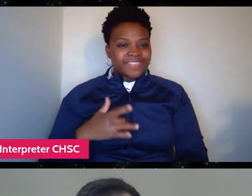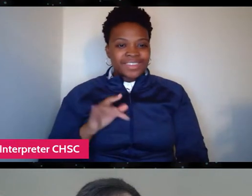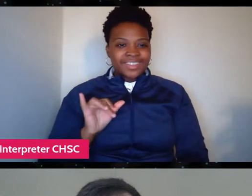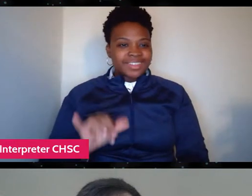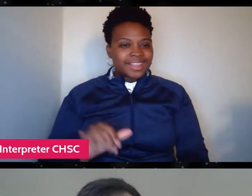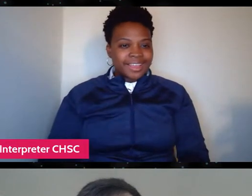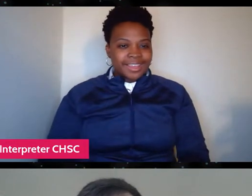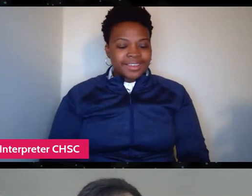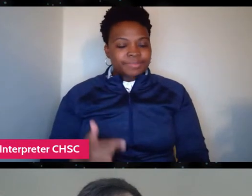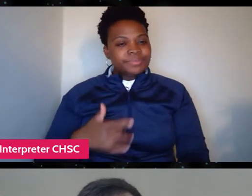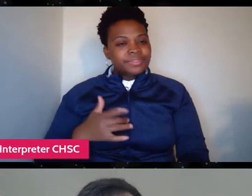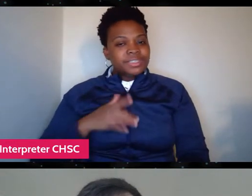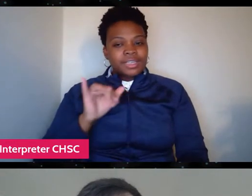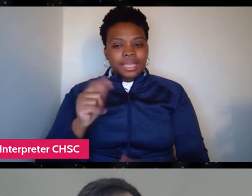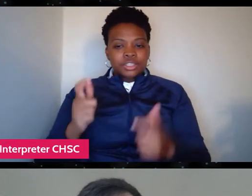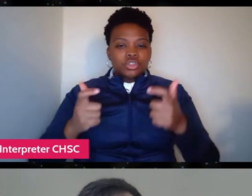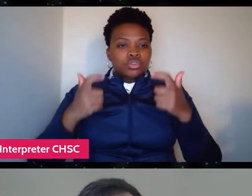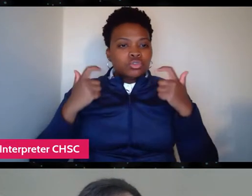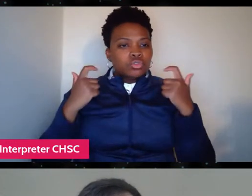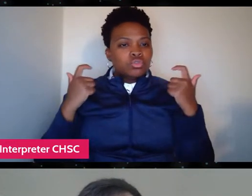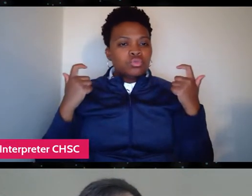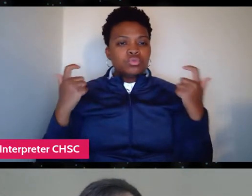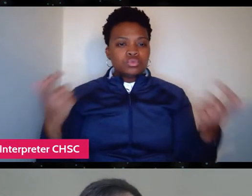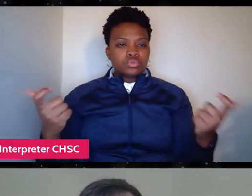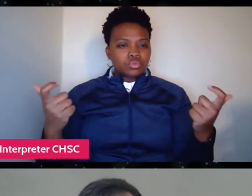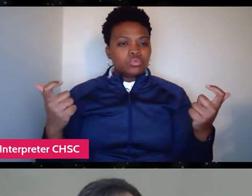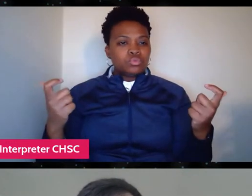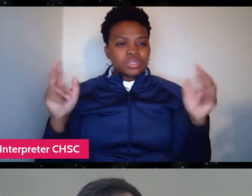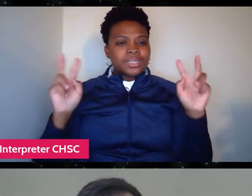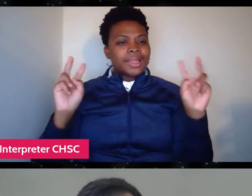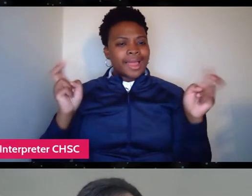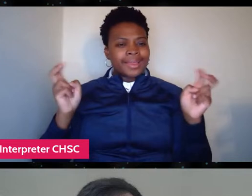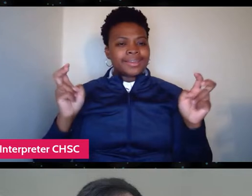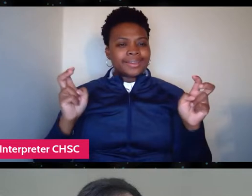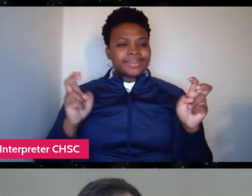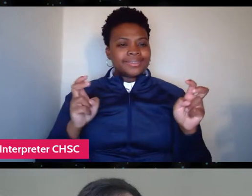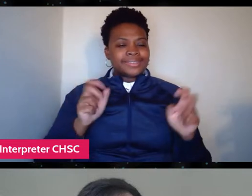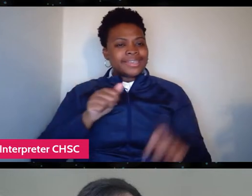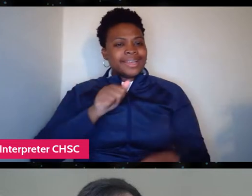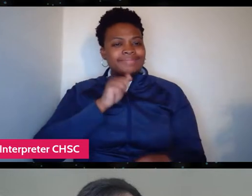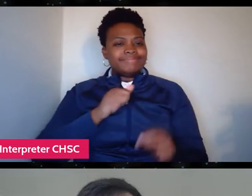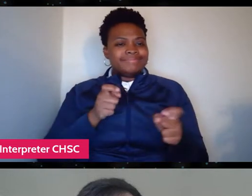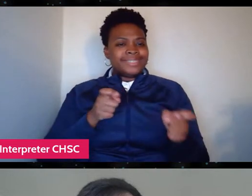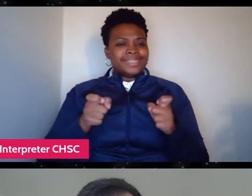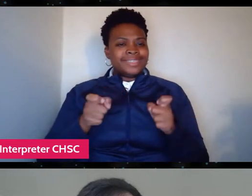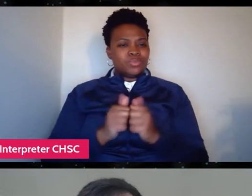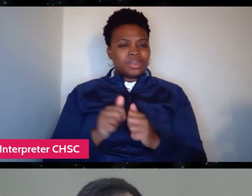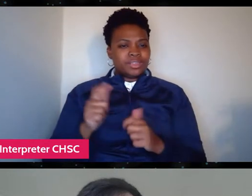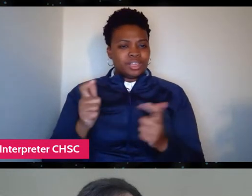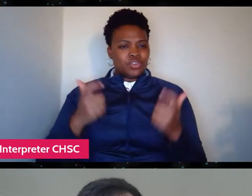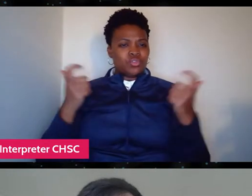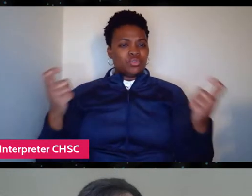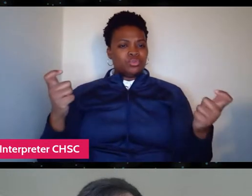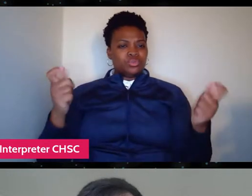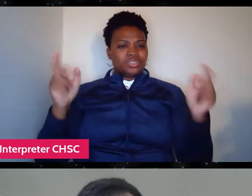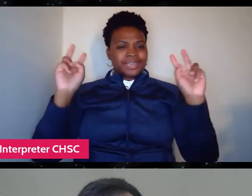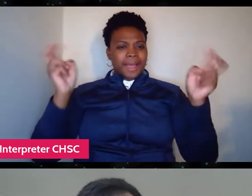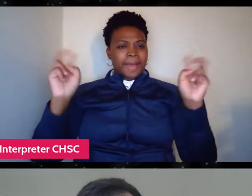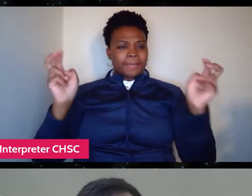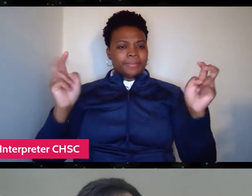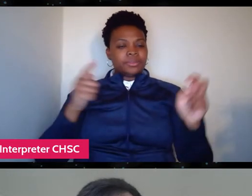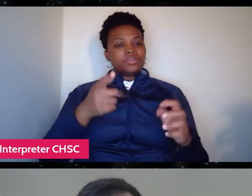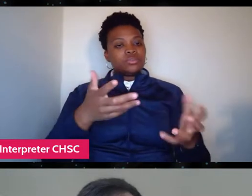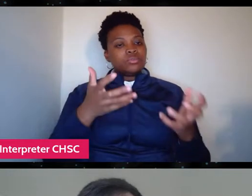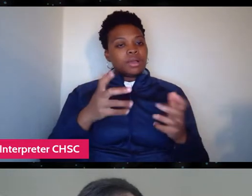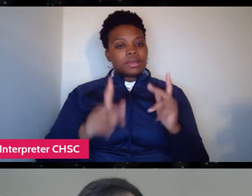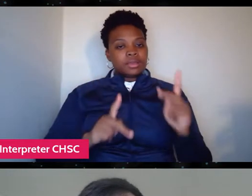that's such a huge thing dealing with such huge topics. You know, you want